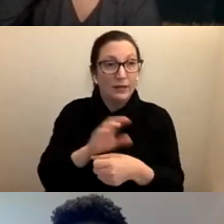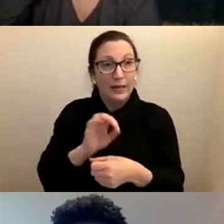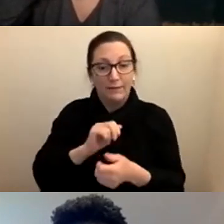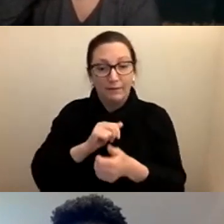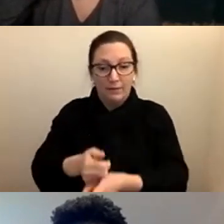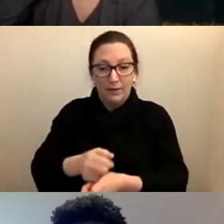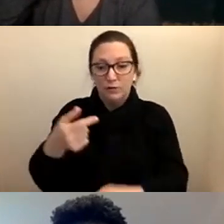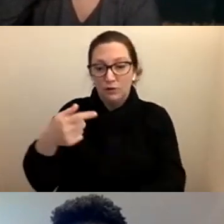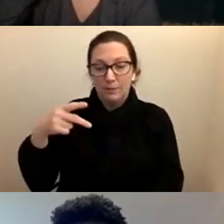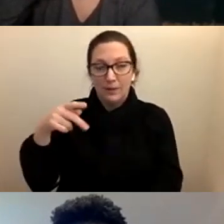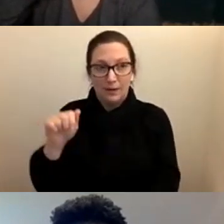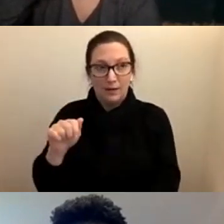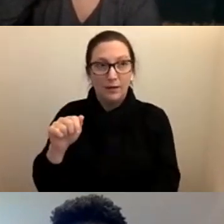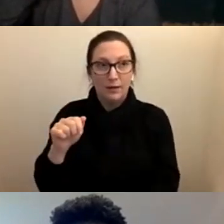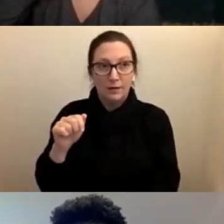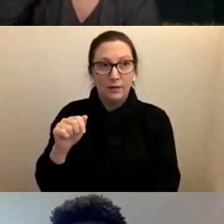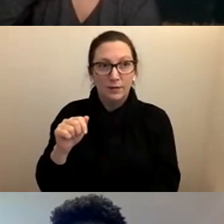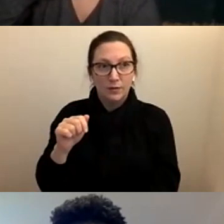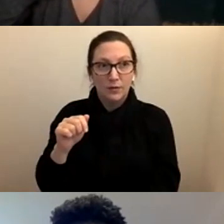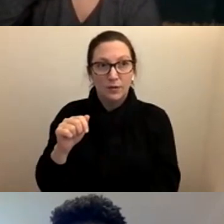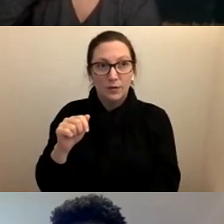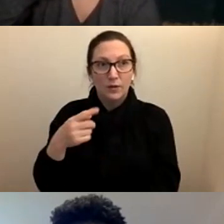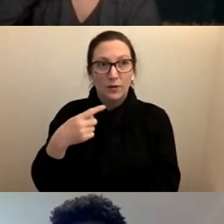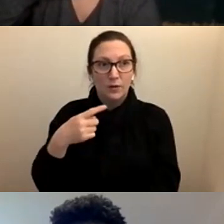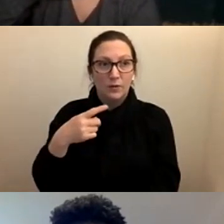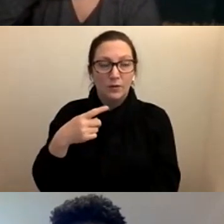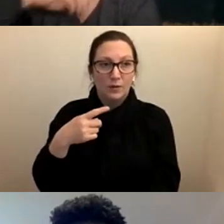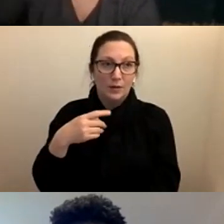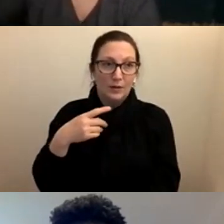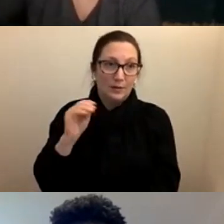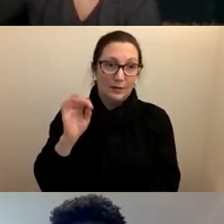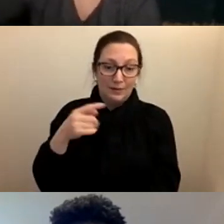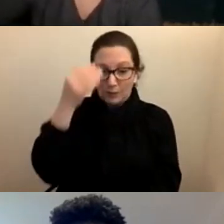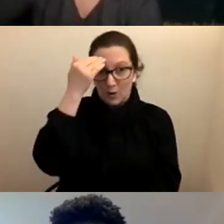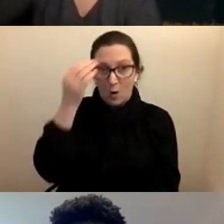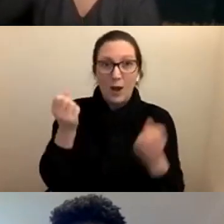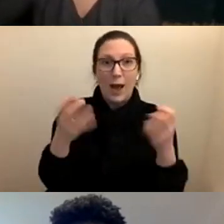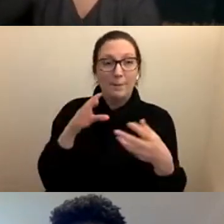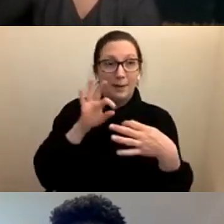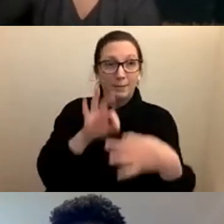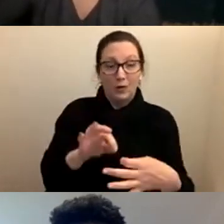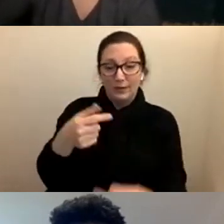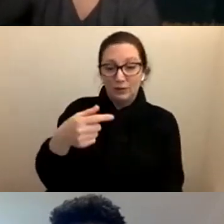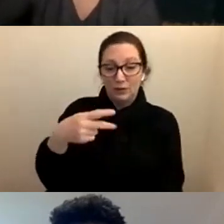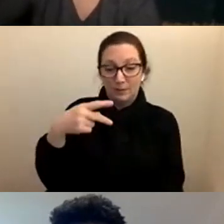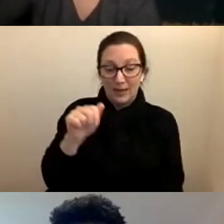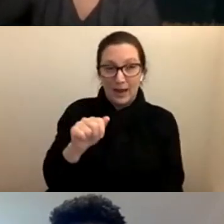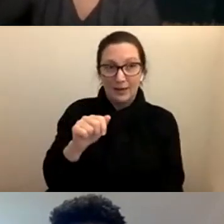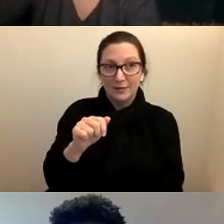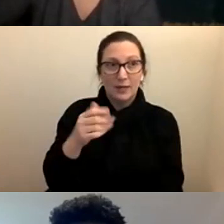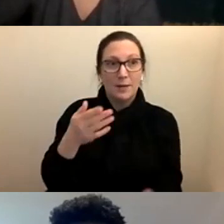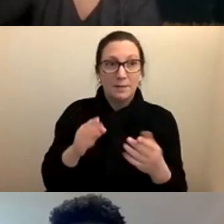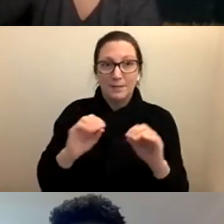understanding of how many perfect GPAs, so to speak, there are. there may not be room for anyone if you went across the